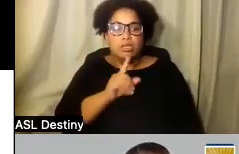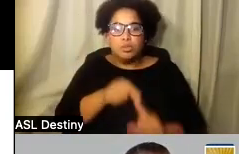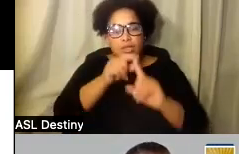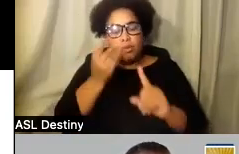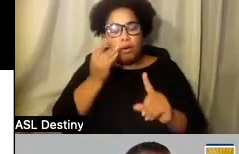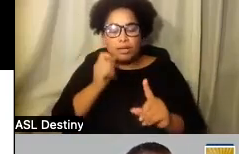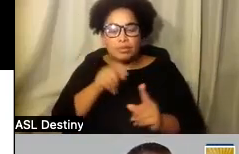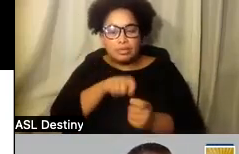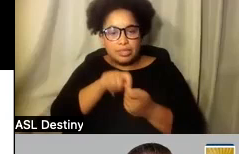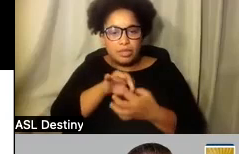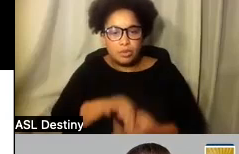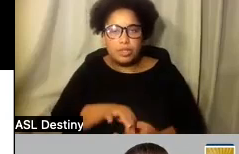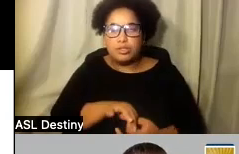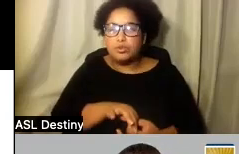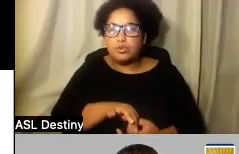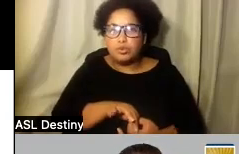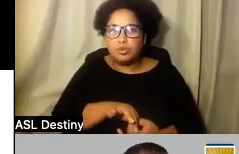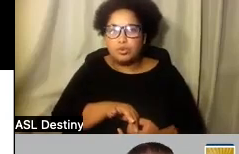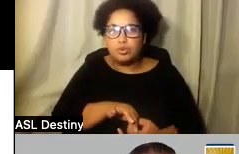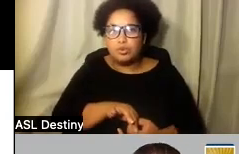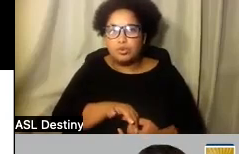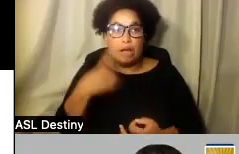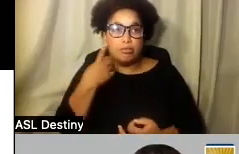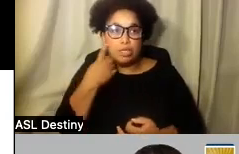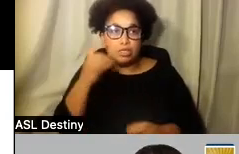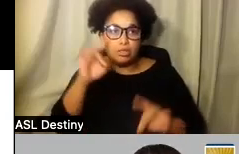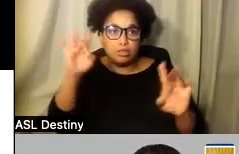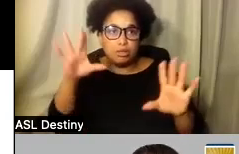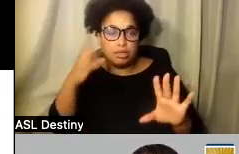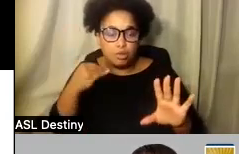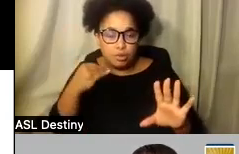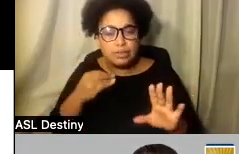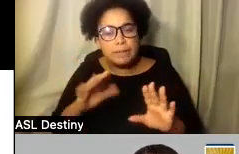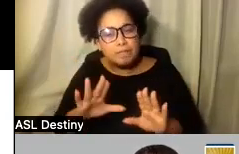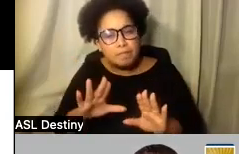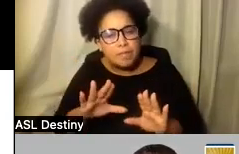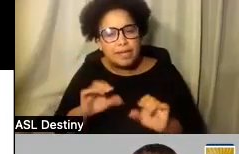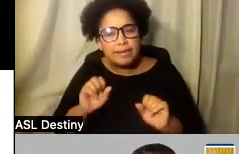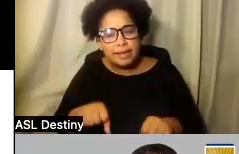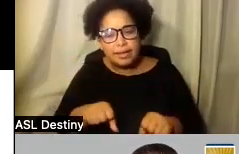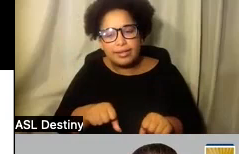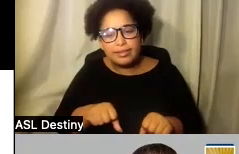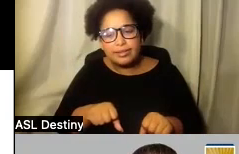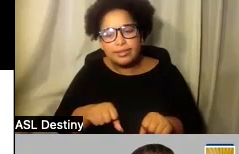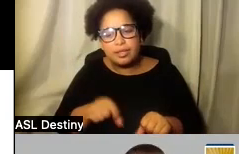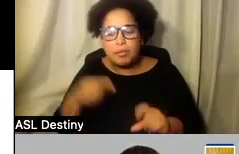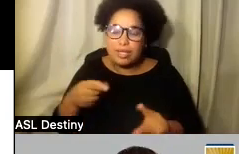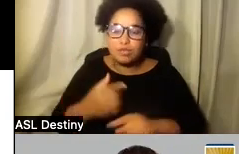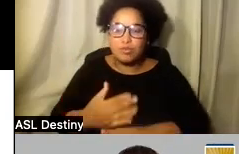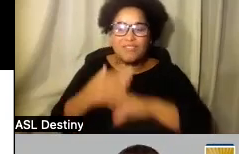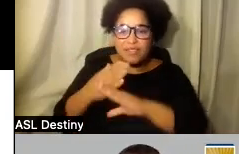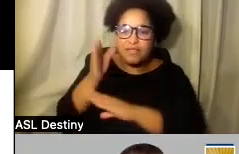specific to the disaster that we just suffered from. It looks to prevent